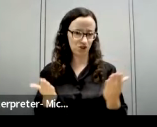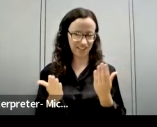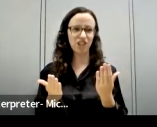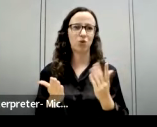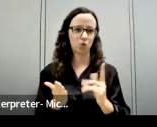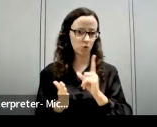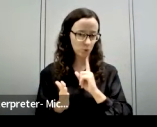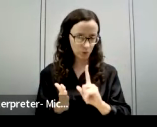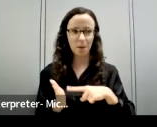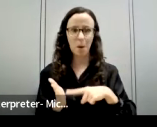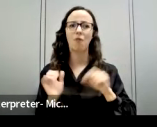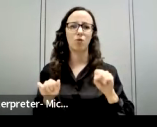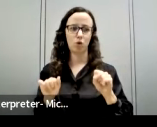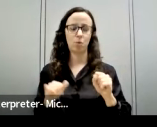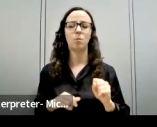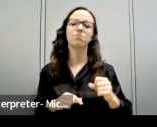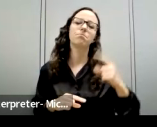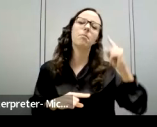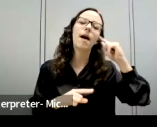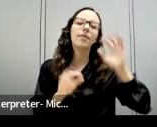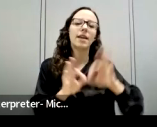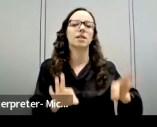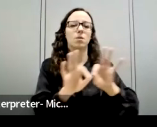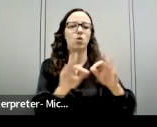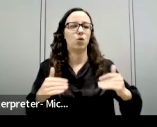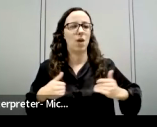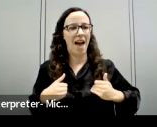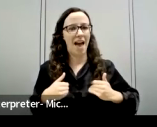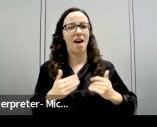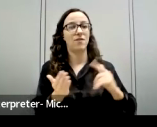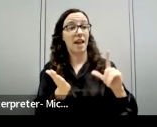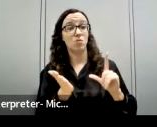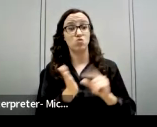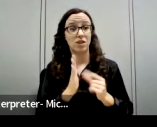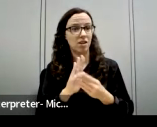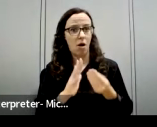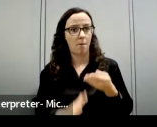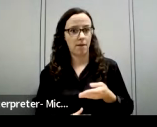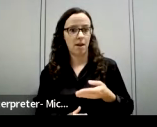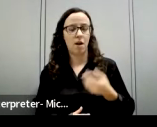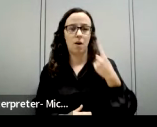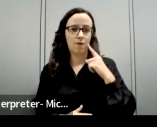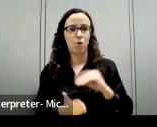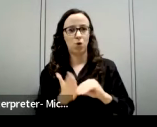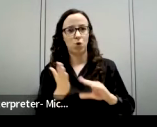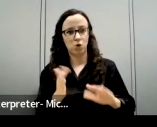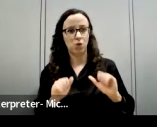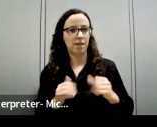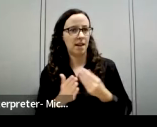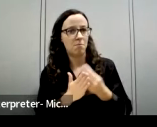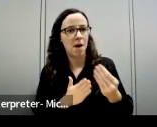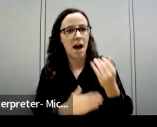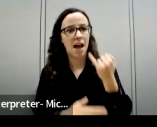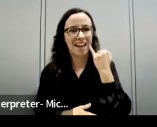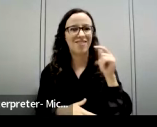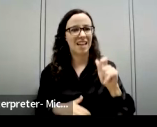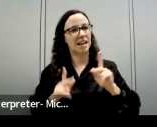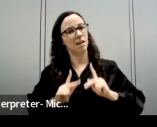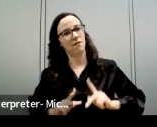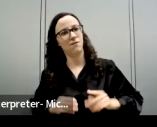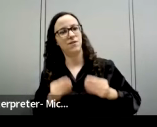copies. And I think it's important to put a printed copy there if you can, so that students can purchase that if they need a physical